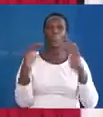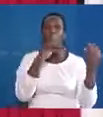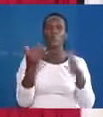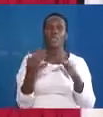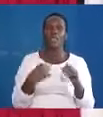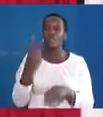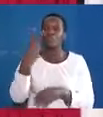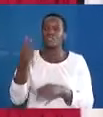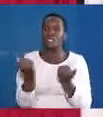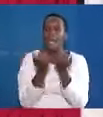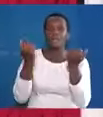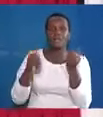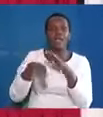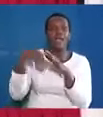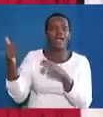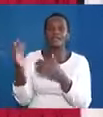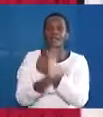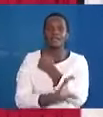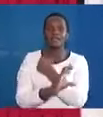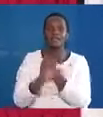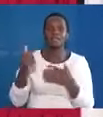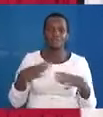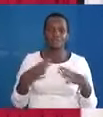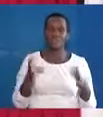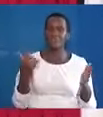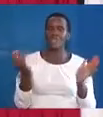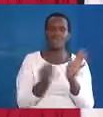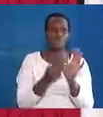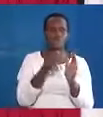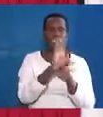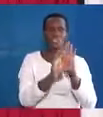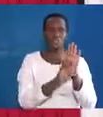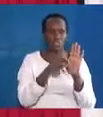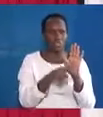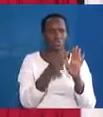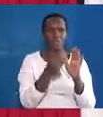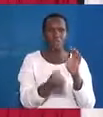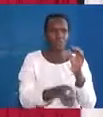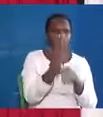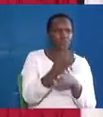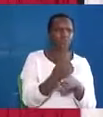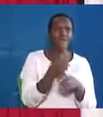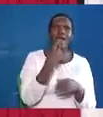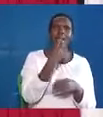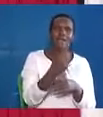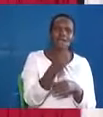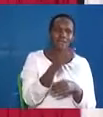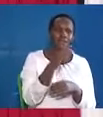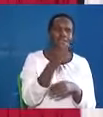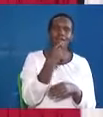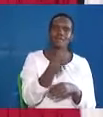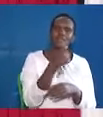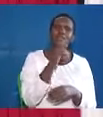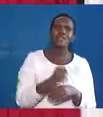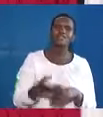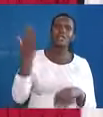countries. Mwingine ana brandish katiba ambaye ilichorwa miaka 100 iliyopita. Angalia, angalia, angalia katiba. We